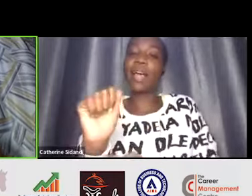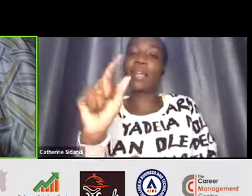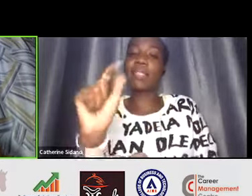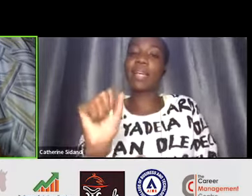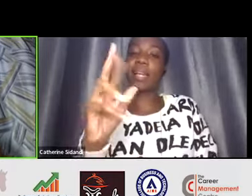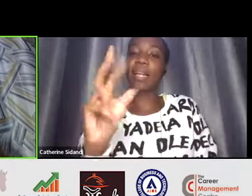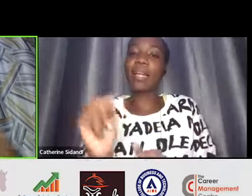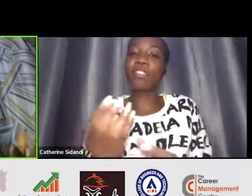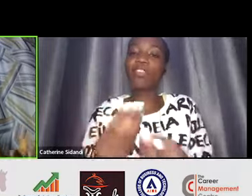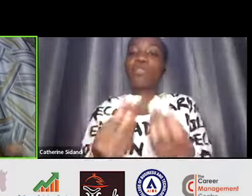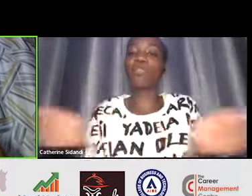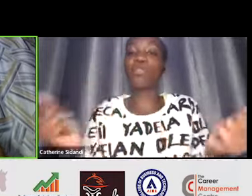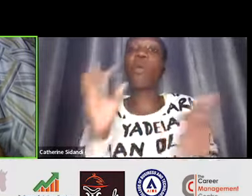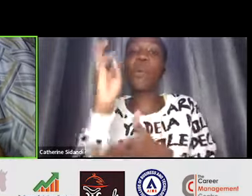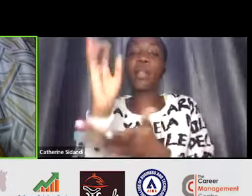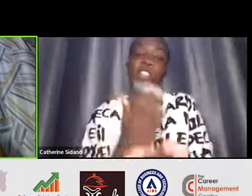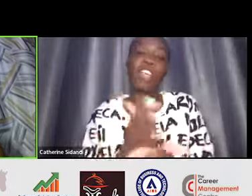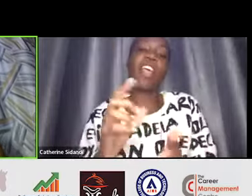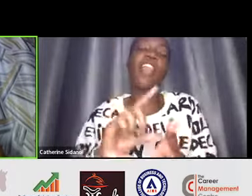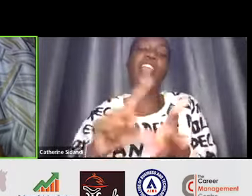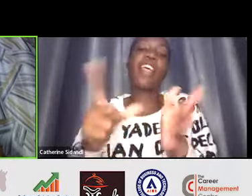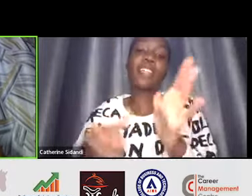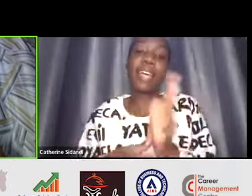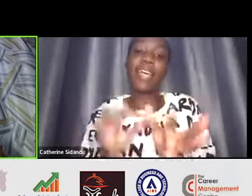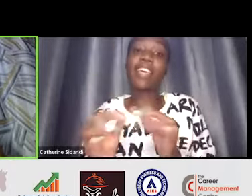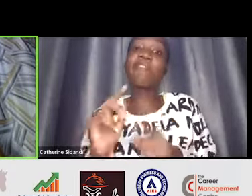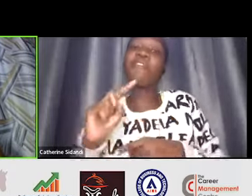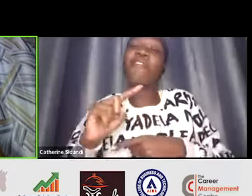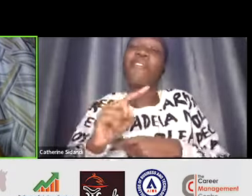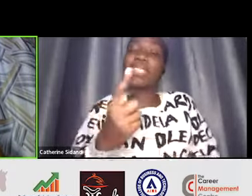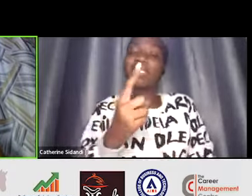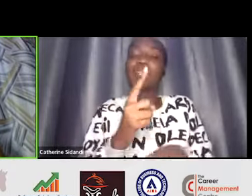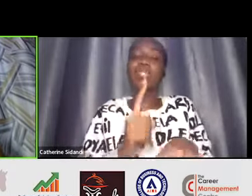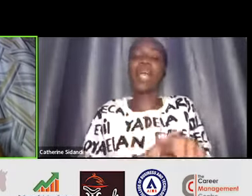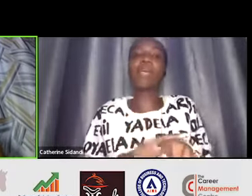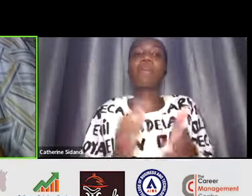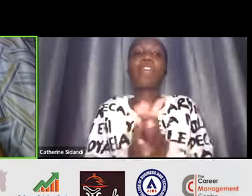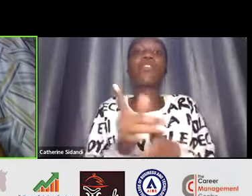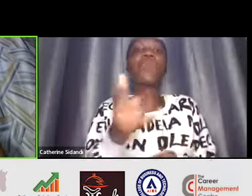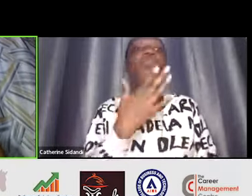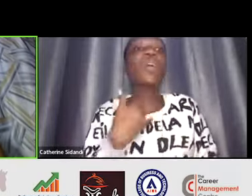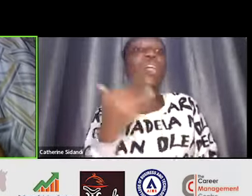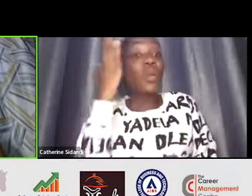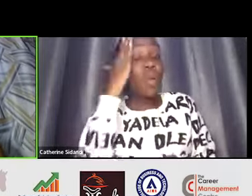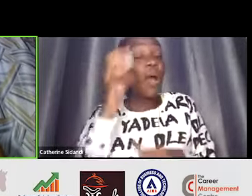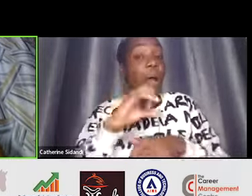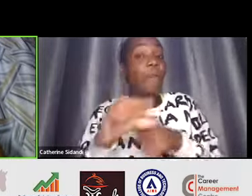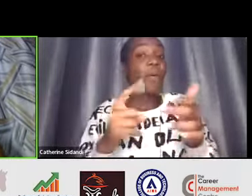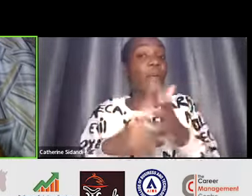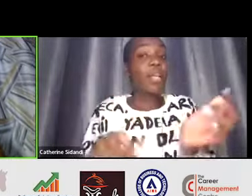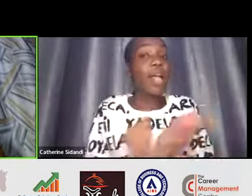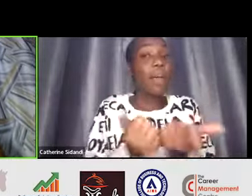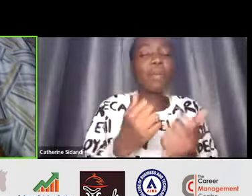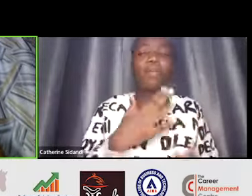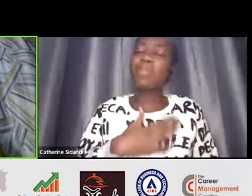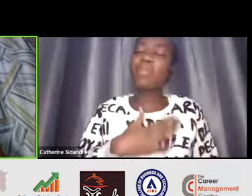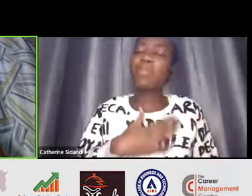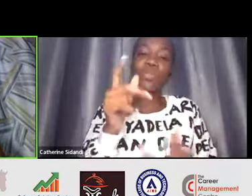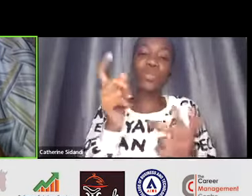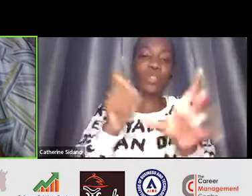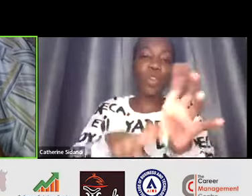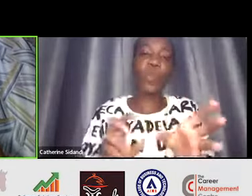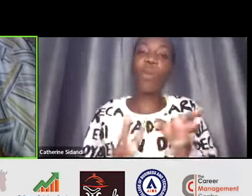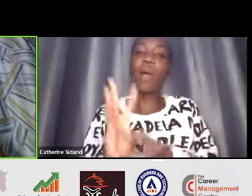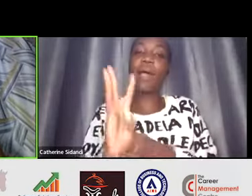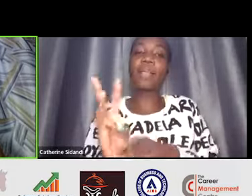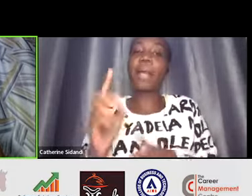sharing. If this is your first time and you'd like to keep up on what is happening with Atara Solutions, please join our WhatsApp group page, which the